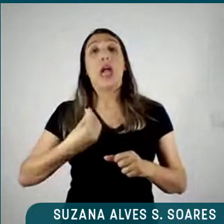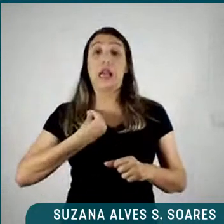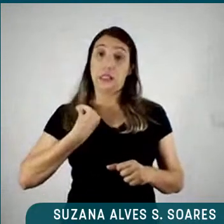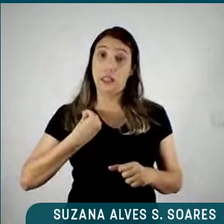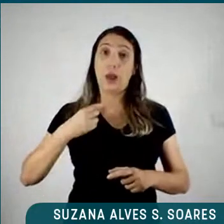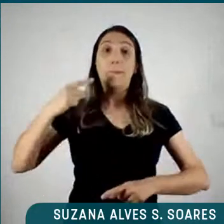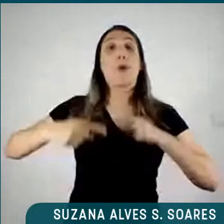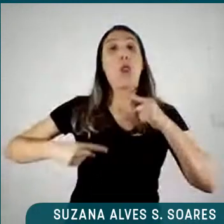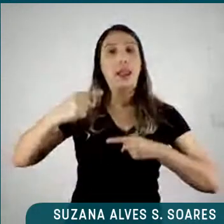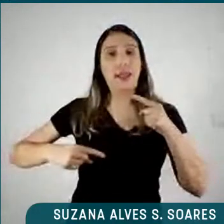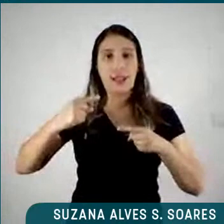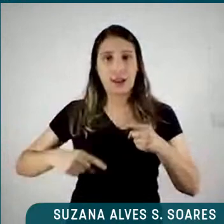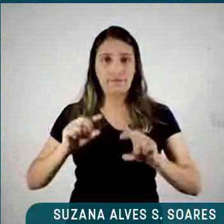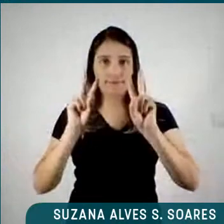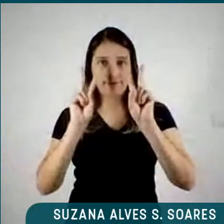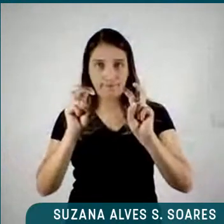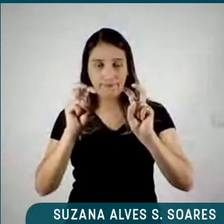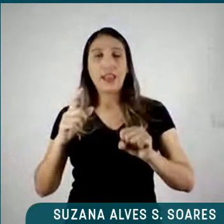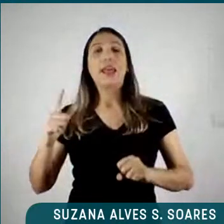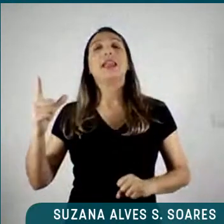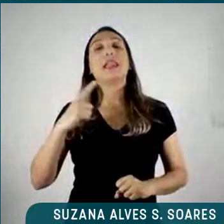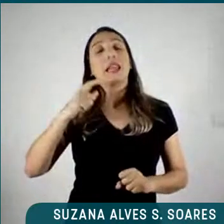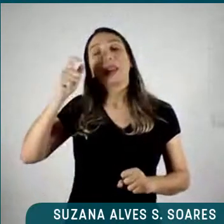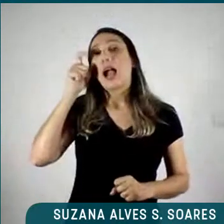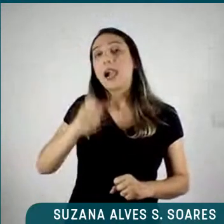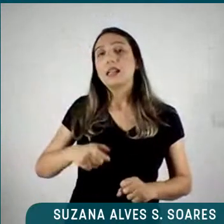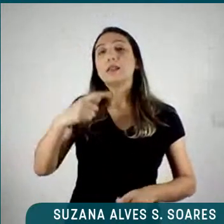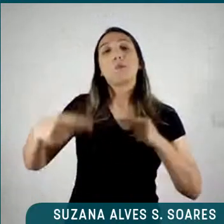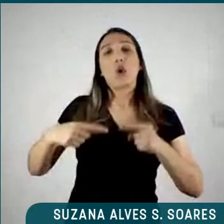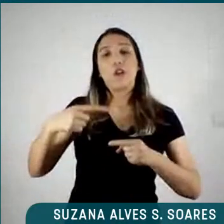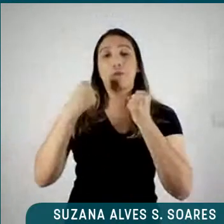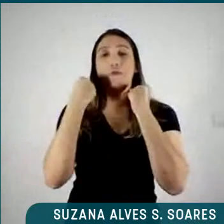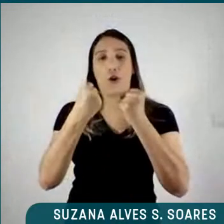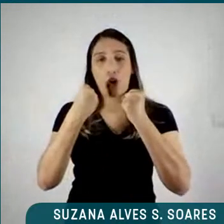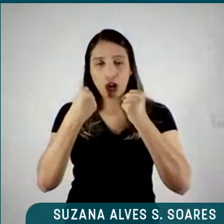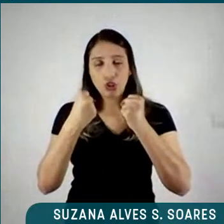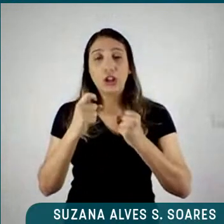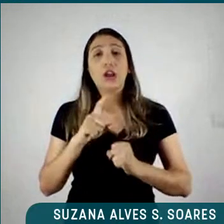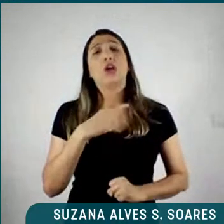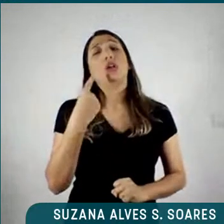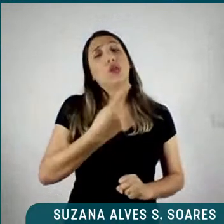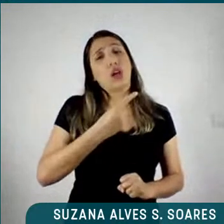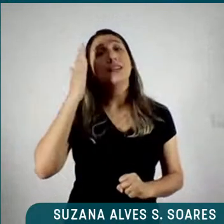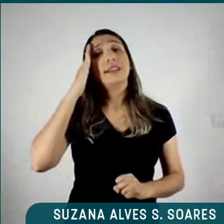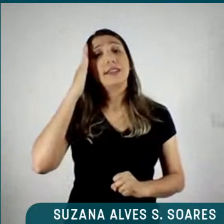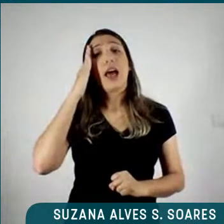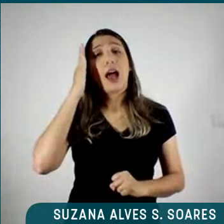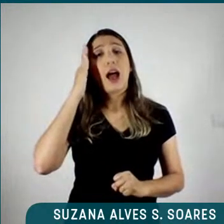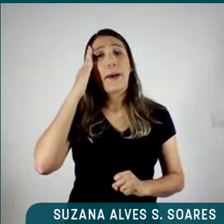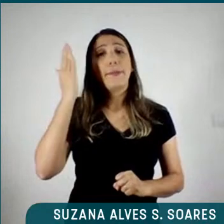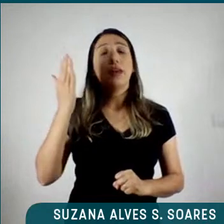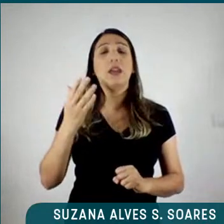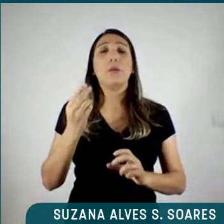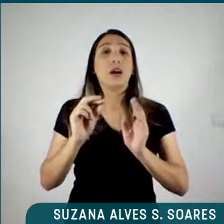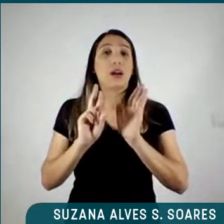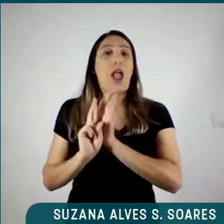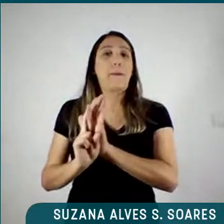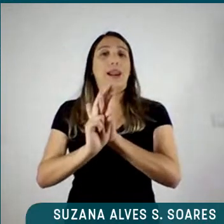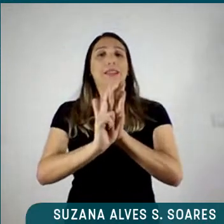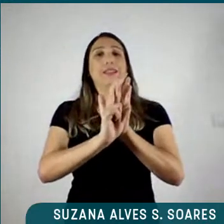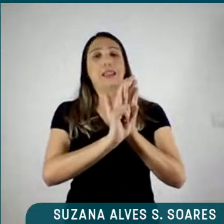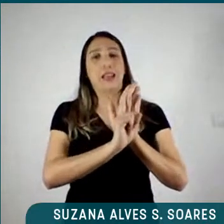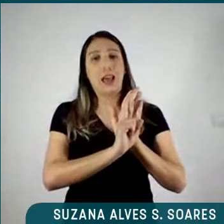the reality of others. So there is the issue of political will, political